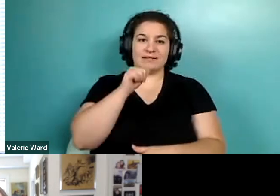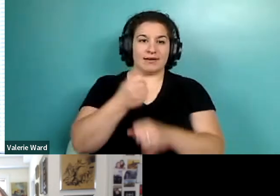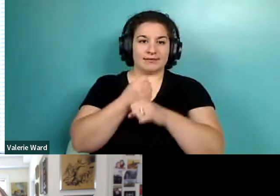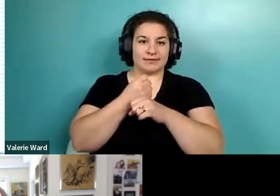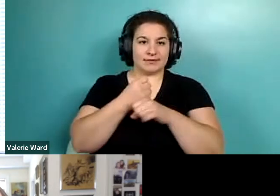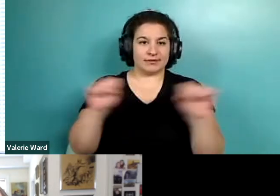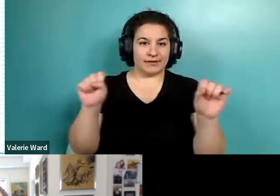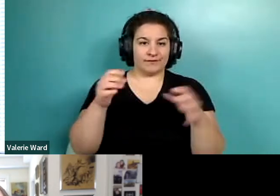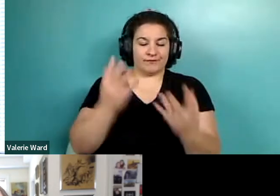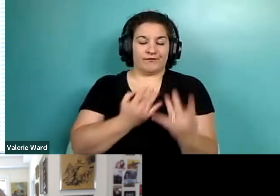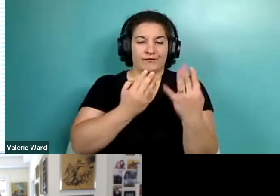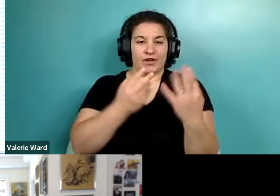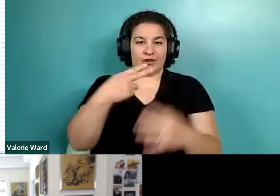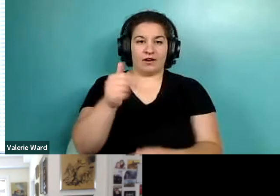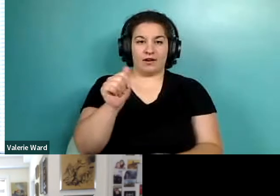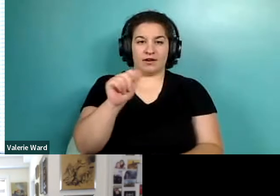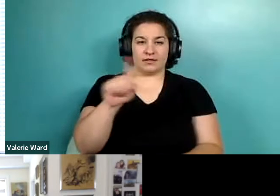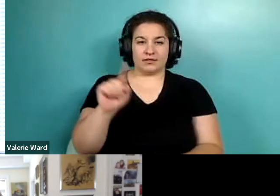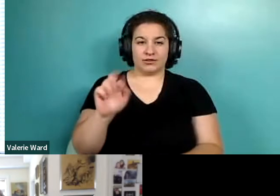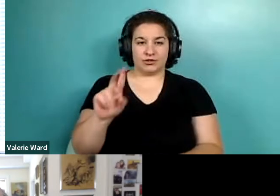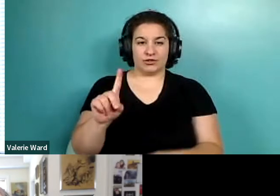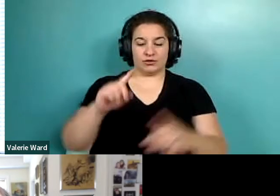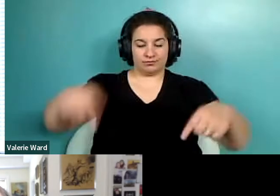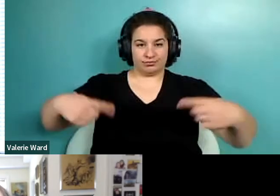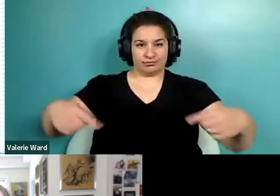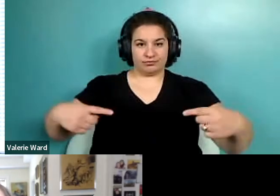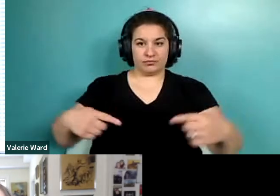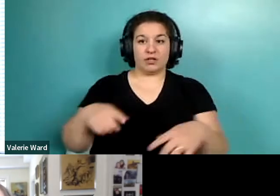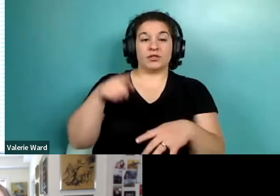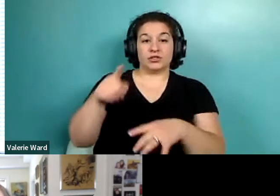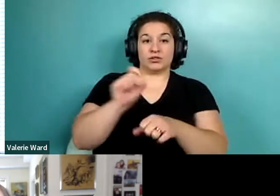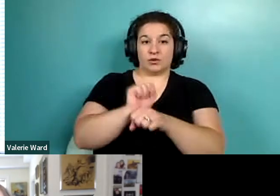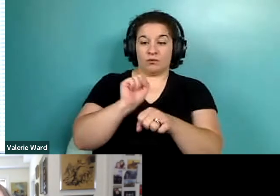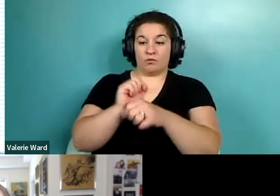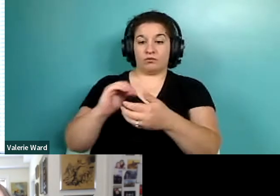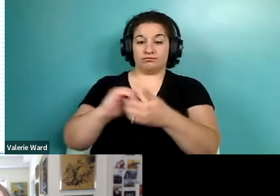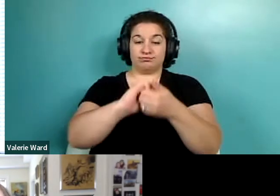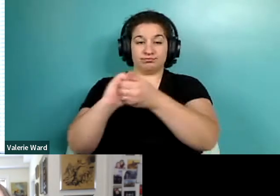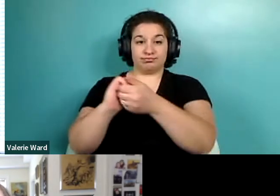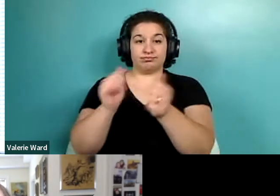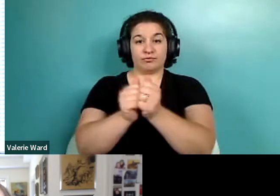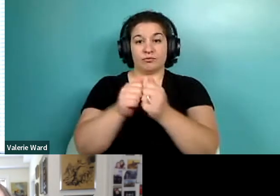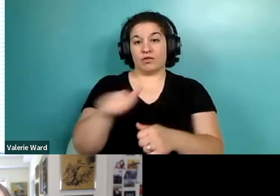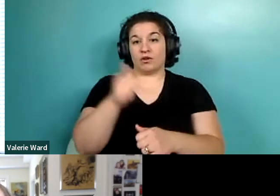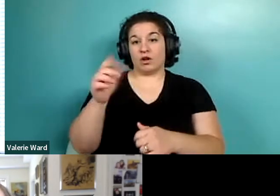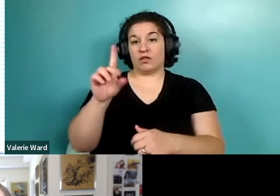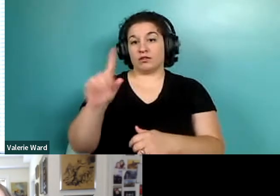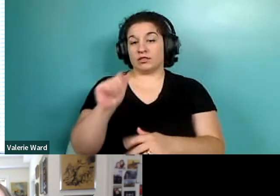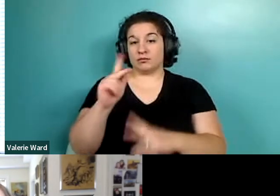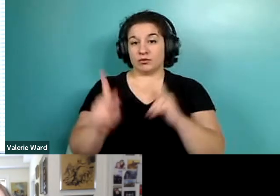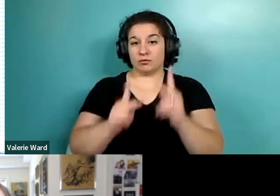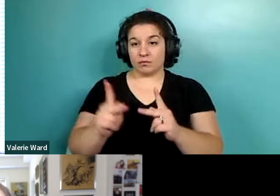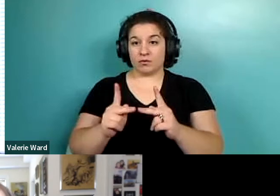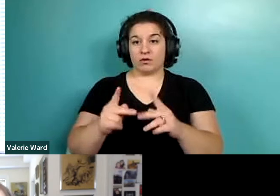determined that she, working in collaboration with other disabled people, had to play an advocacy role due to continuous